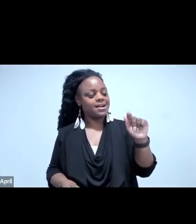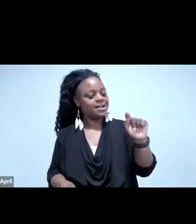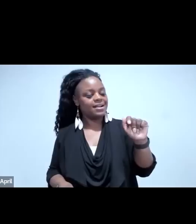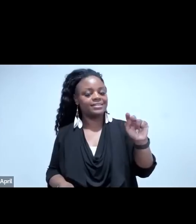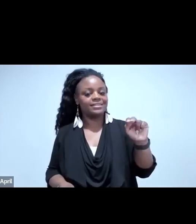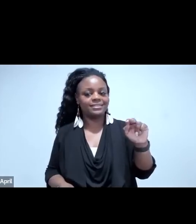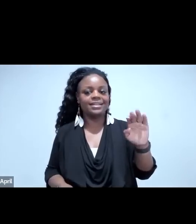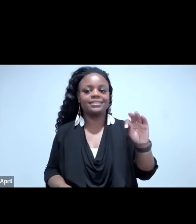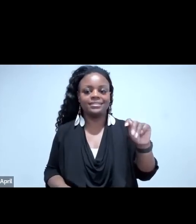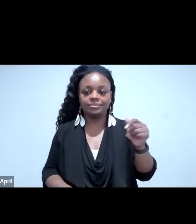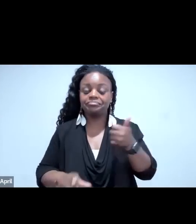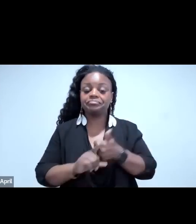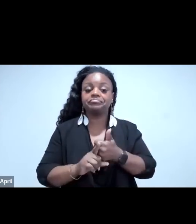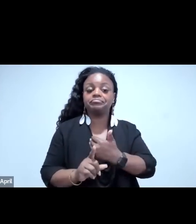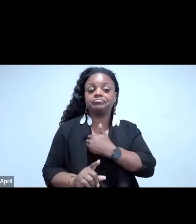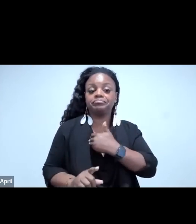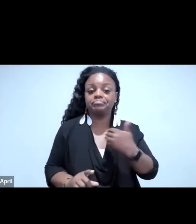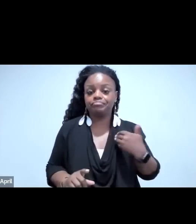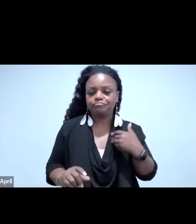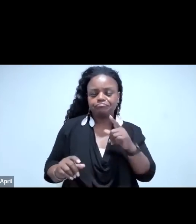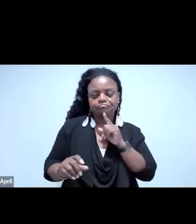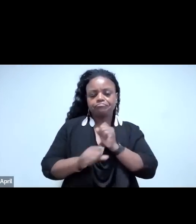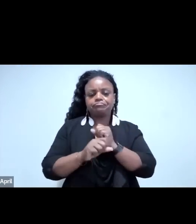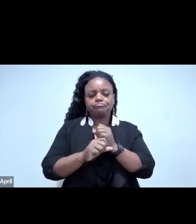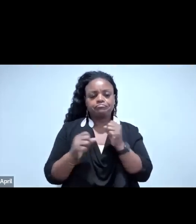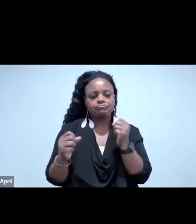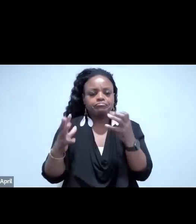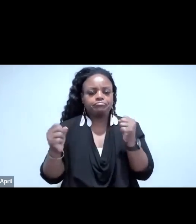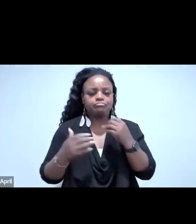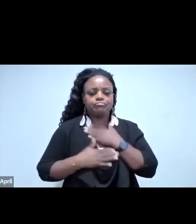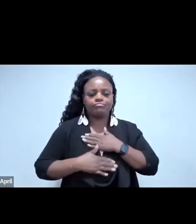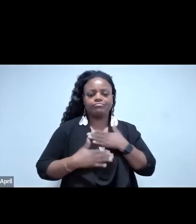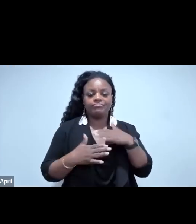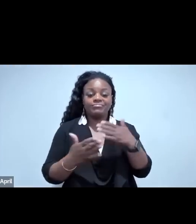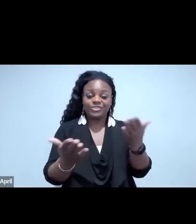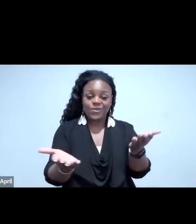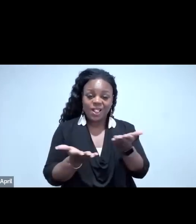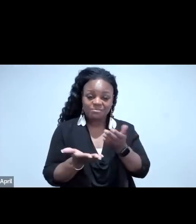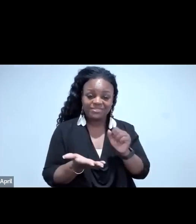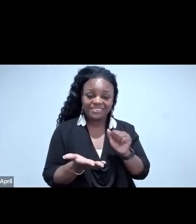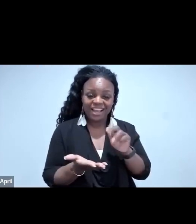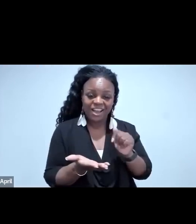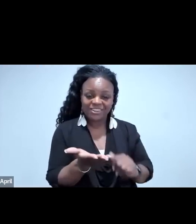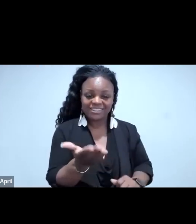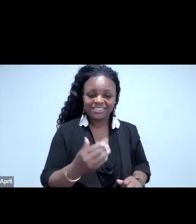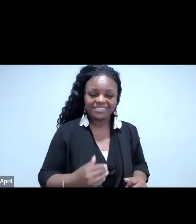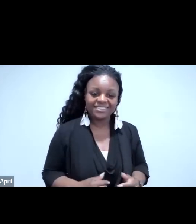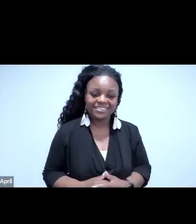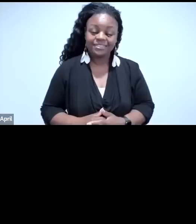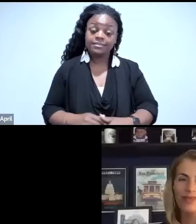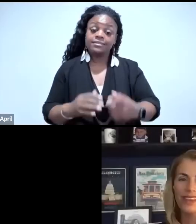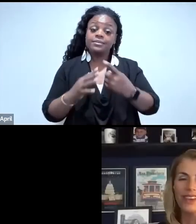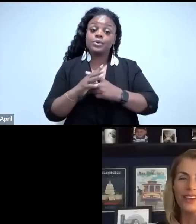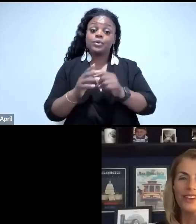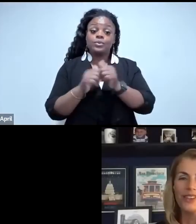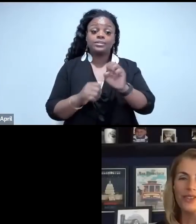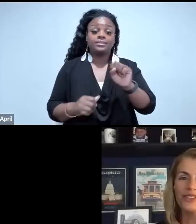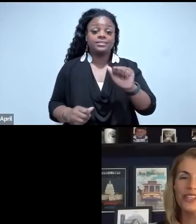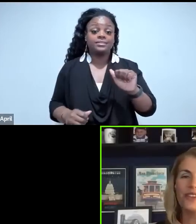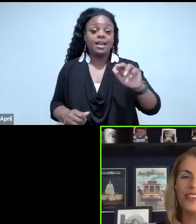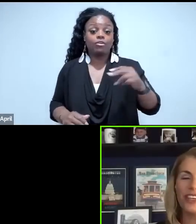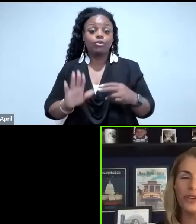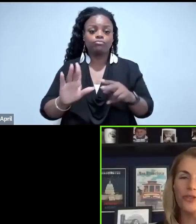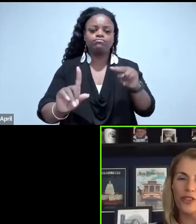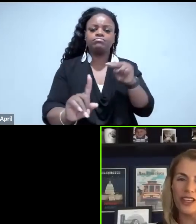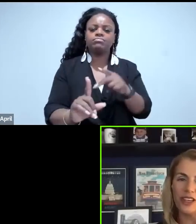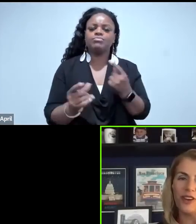welcome. So to begin, Sarah, what in your view has made this such a promising moment for labor?